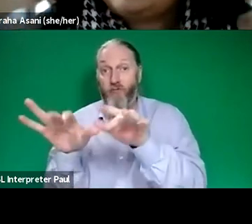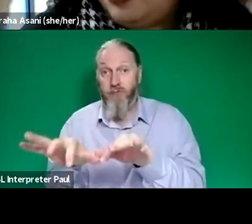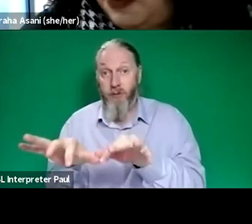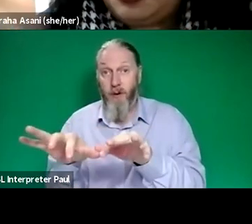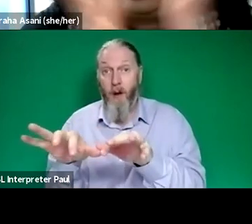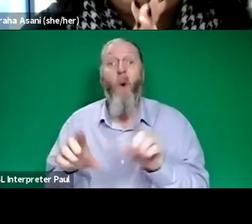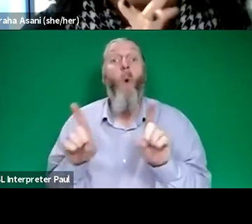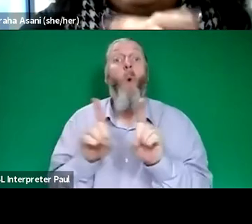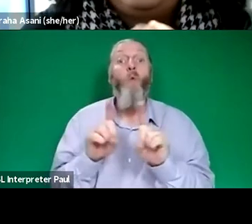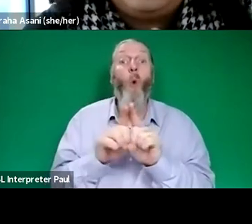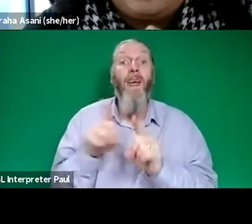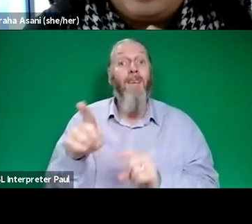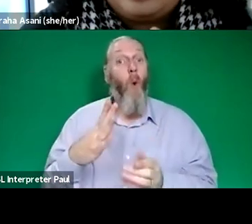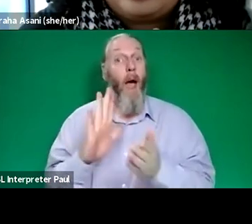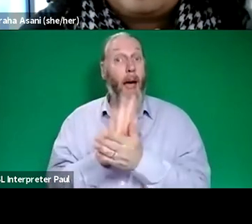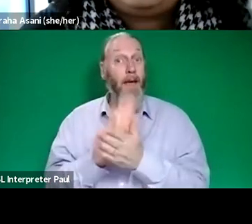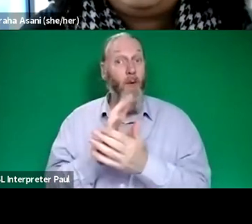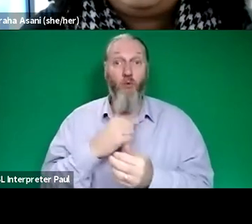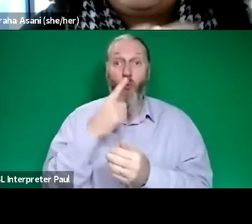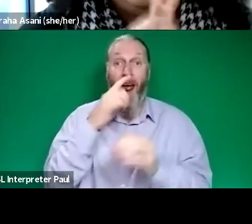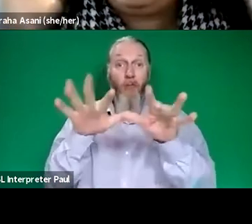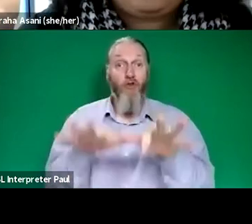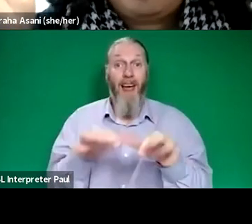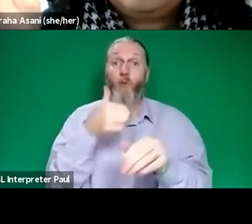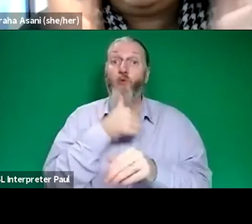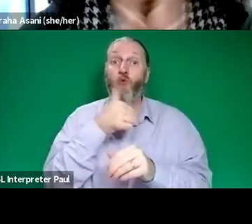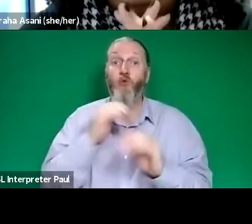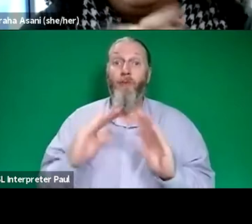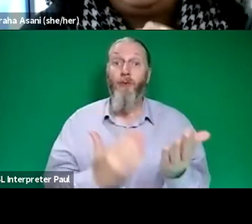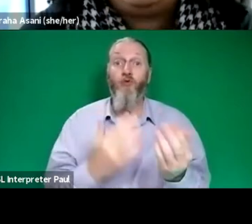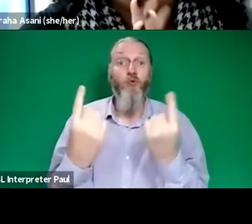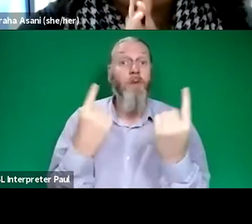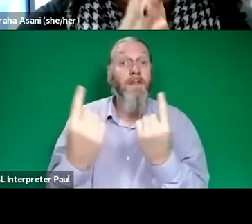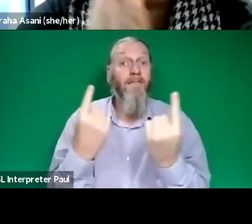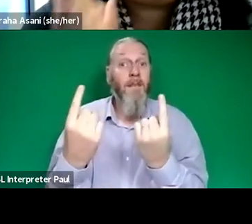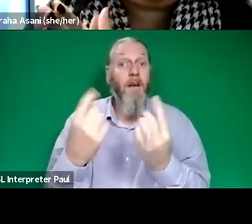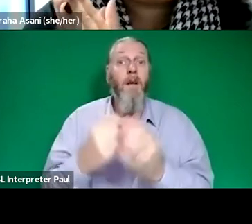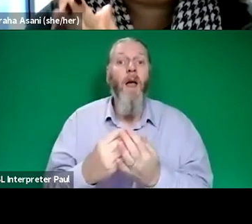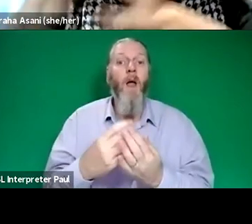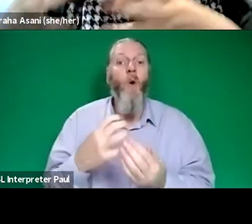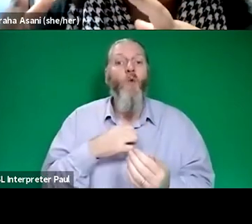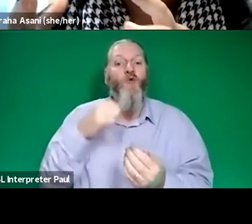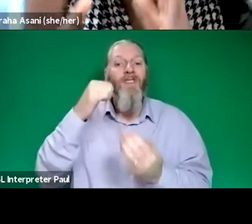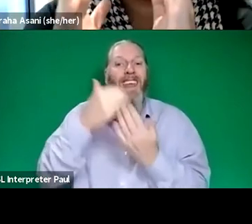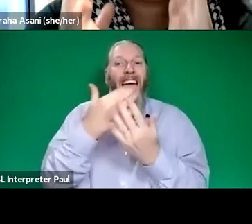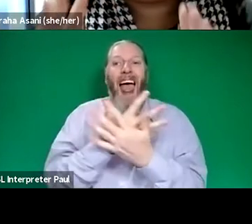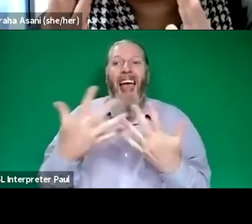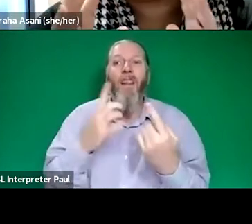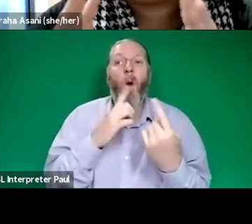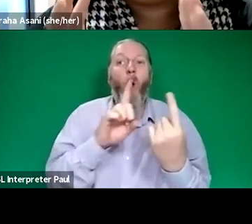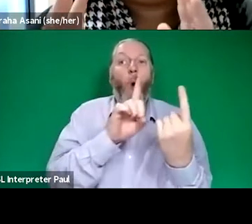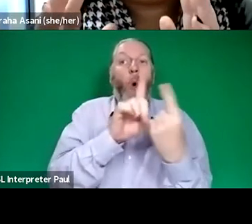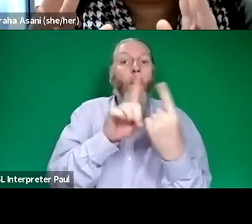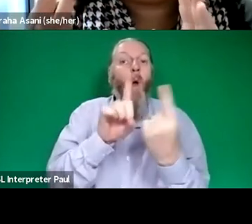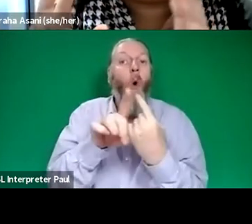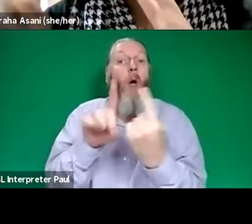in the chat if you feel comfortable to do so. And to, you know, leave any comments as we go along. But when you're introducing and leaving comments, please make sure